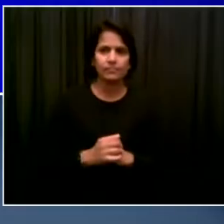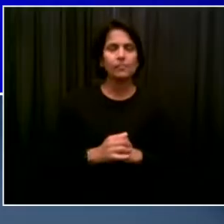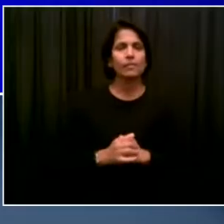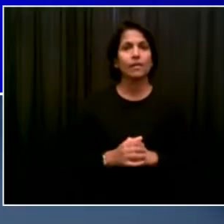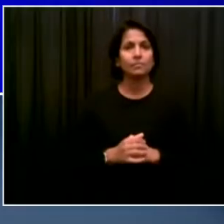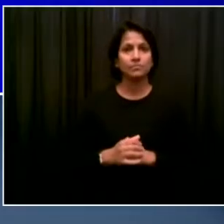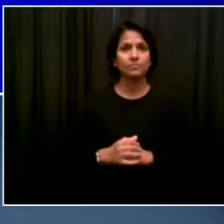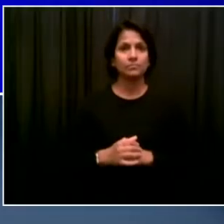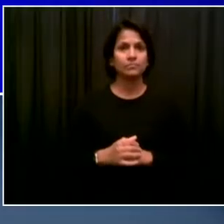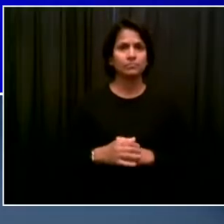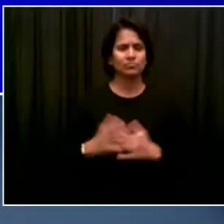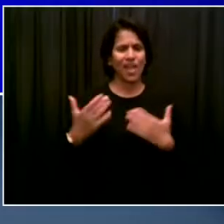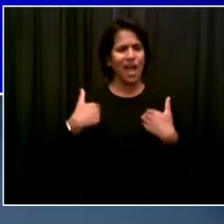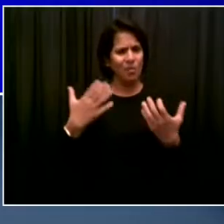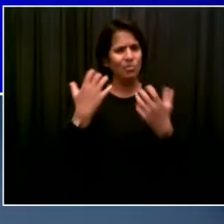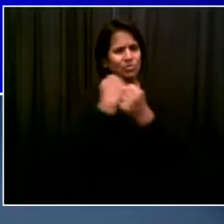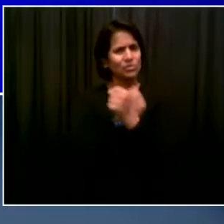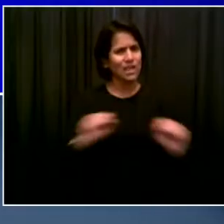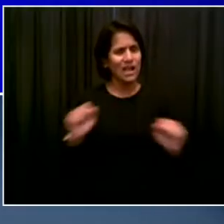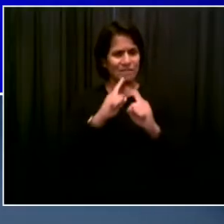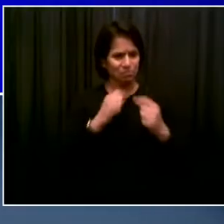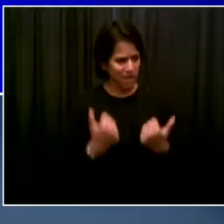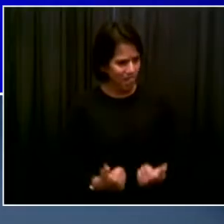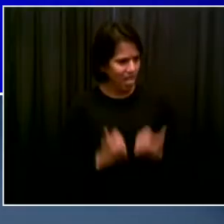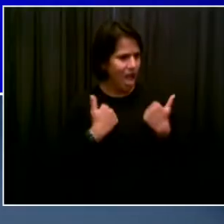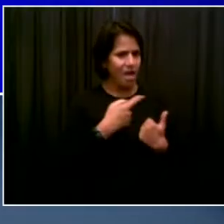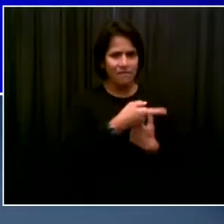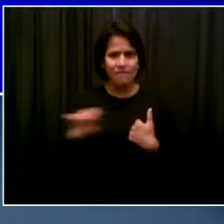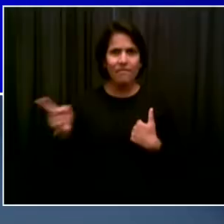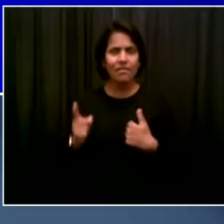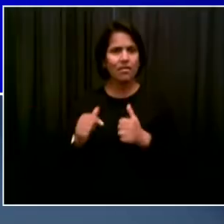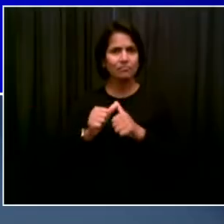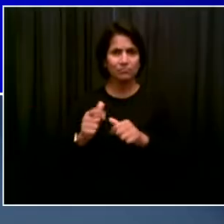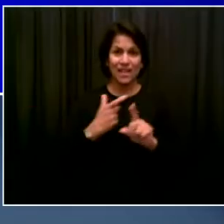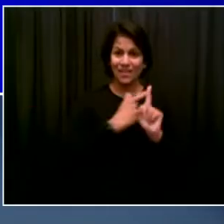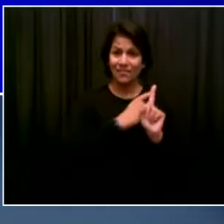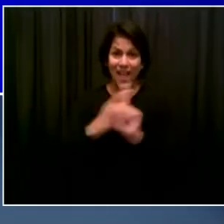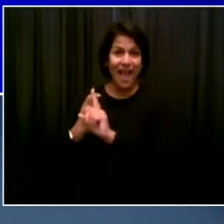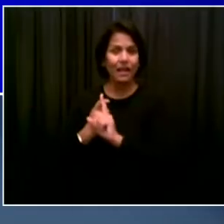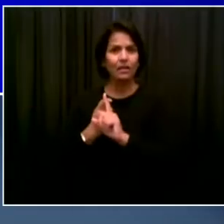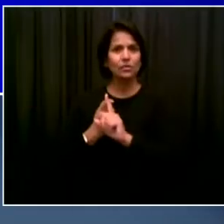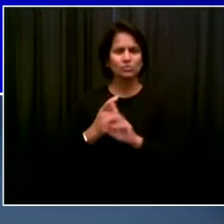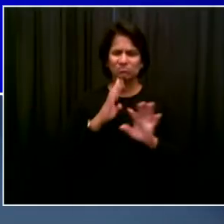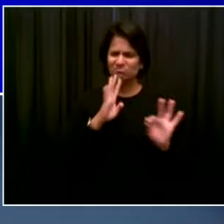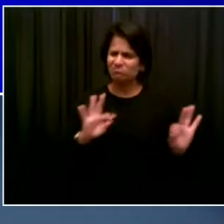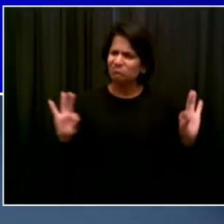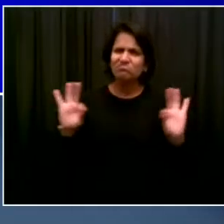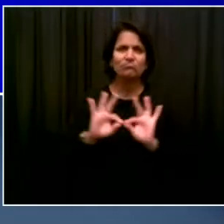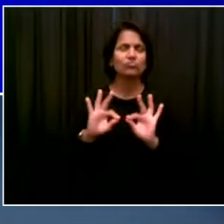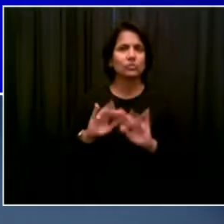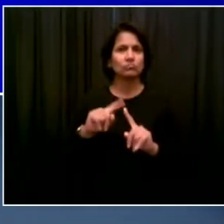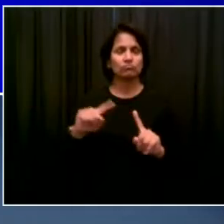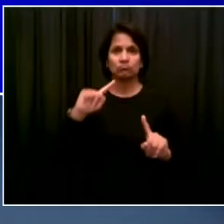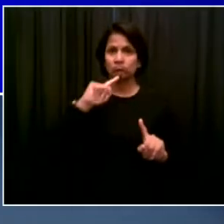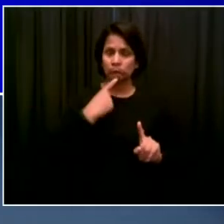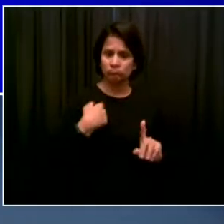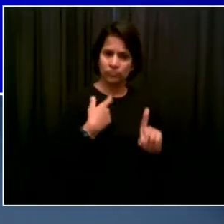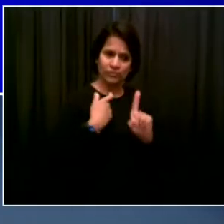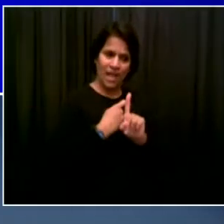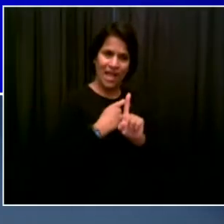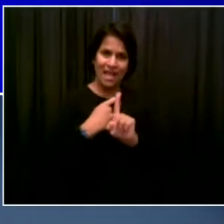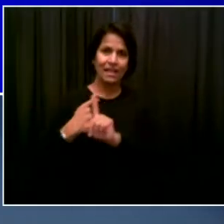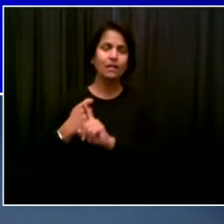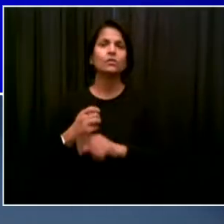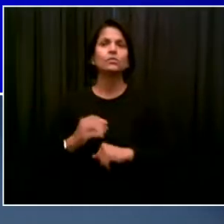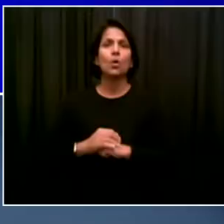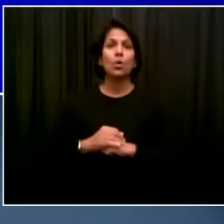vaccinations. My goal is to end the COVID era once and for all. It can be done, but only if we keep pressing on. Now,